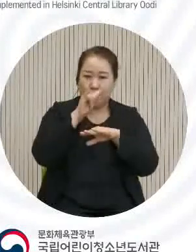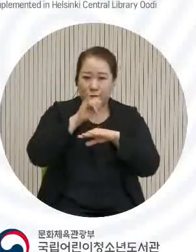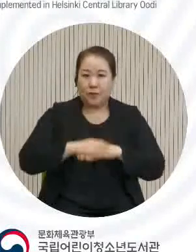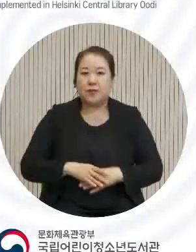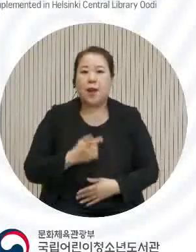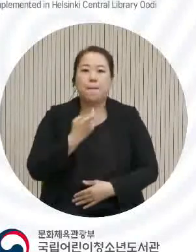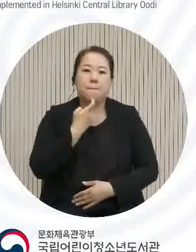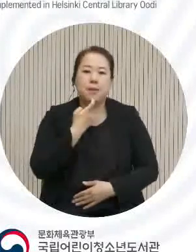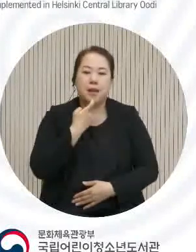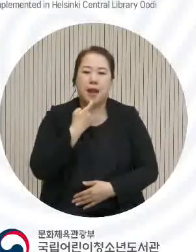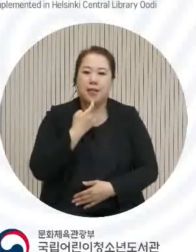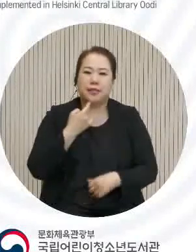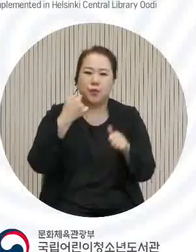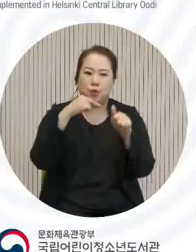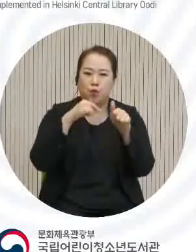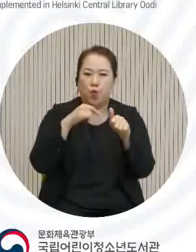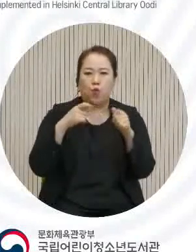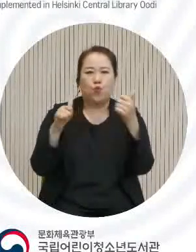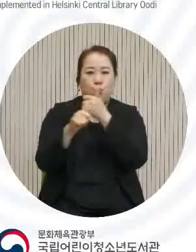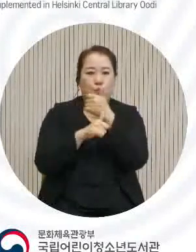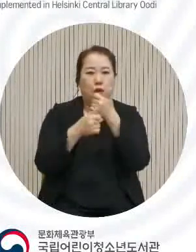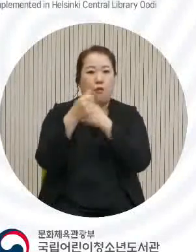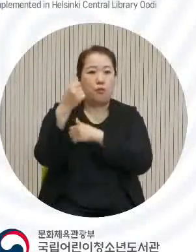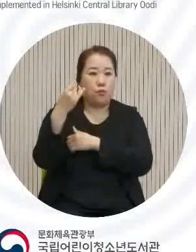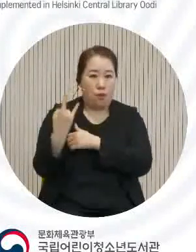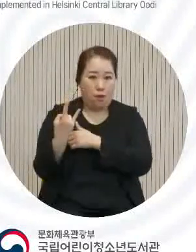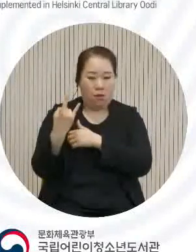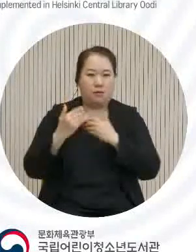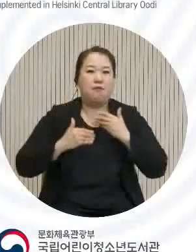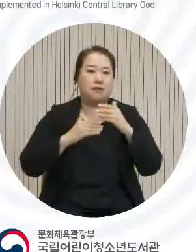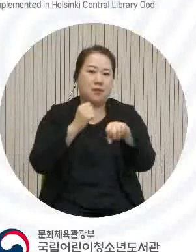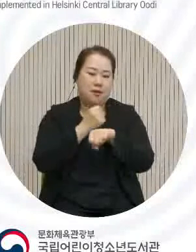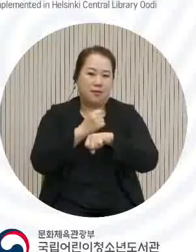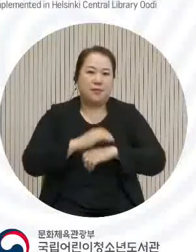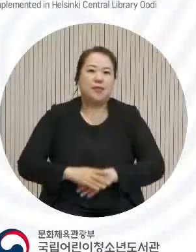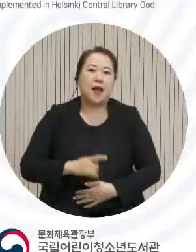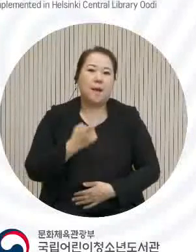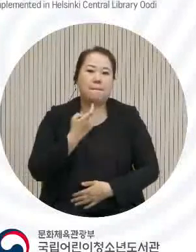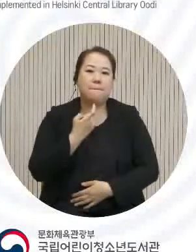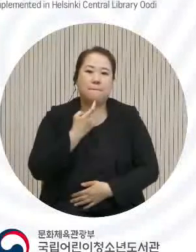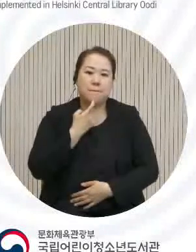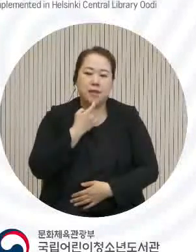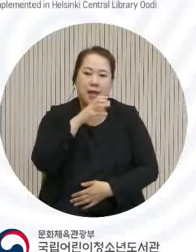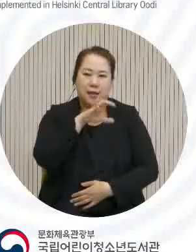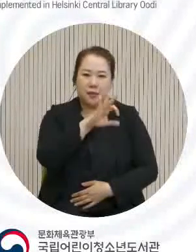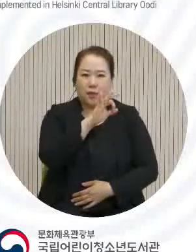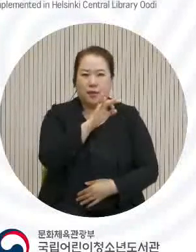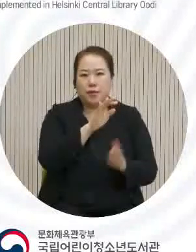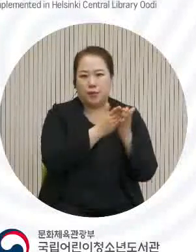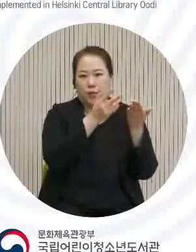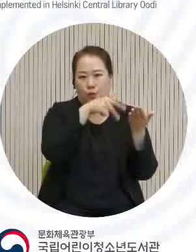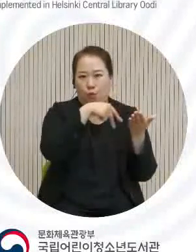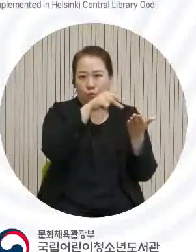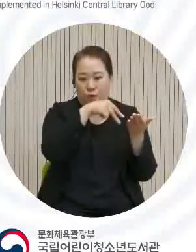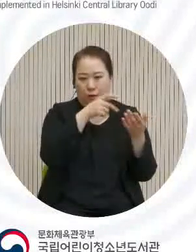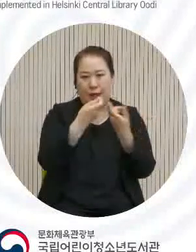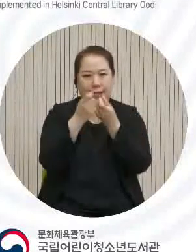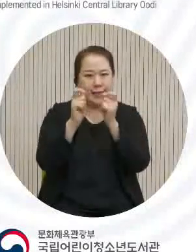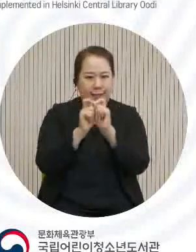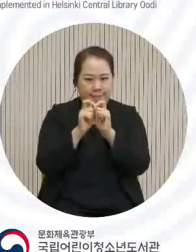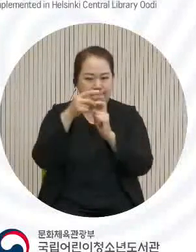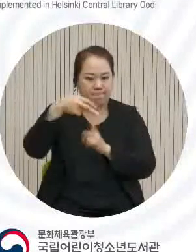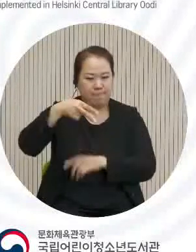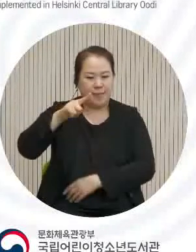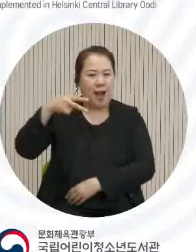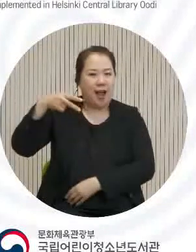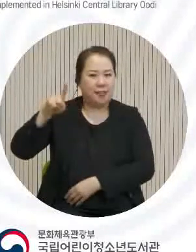Education. Two professional librarians of Audi's Children and Young Adults team execute every workshop, which can